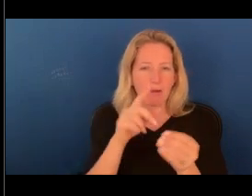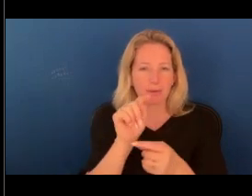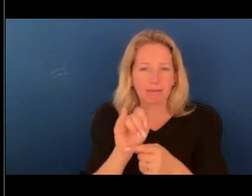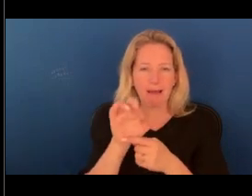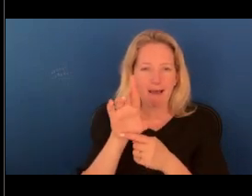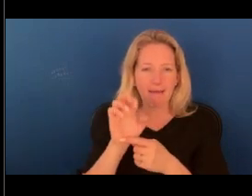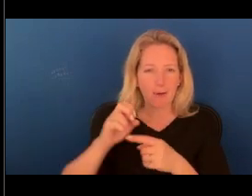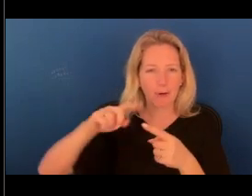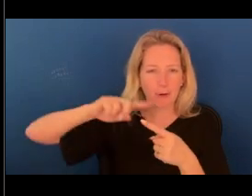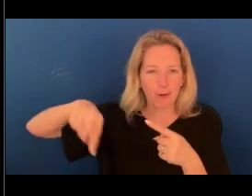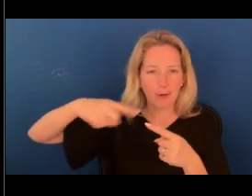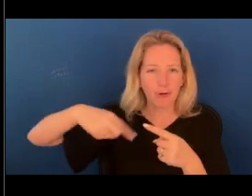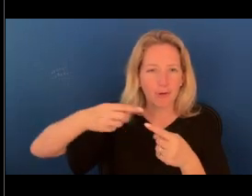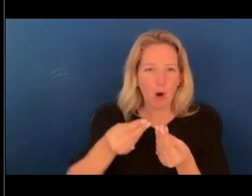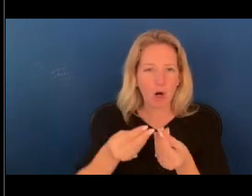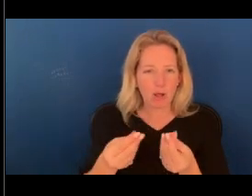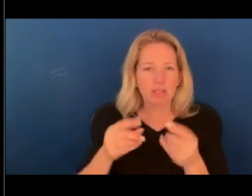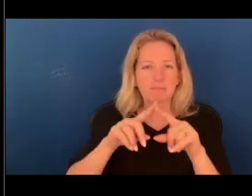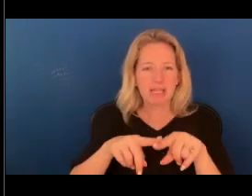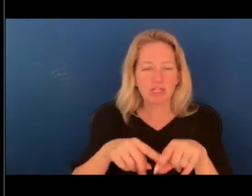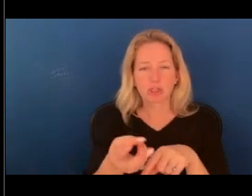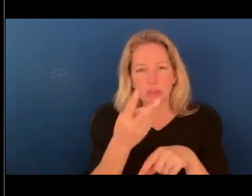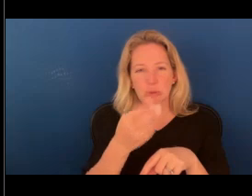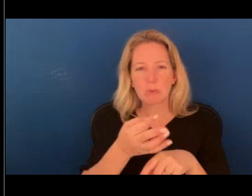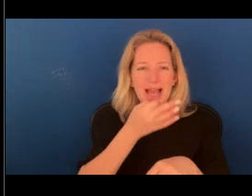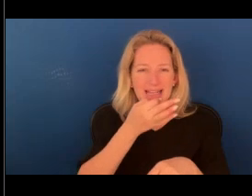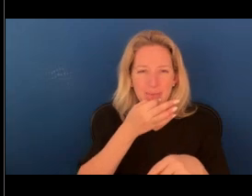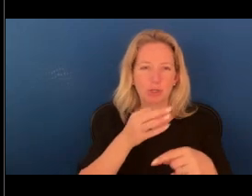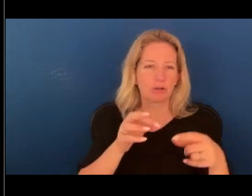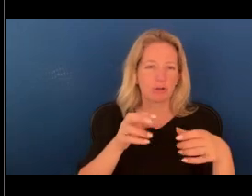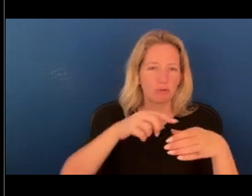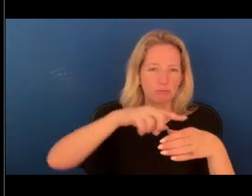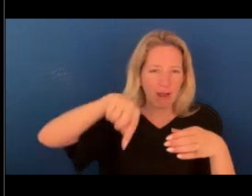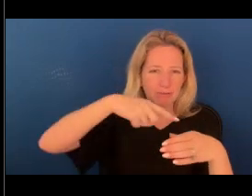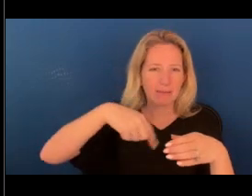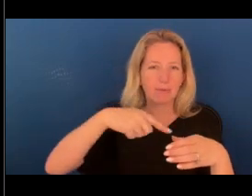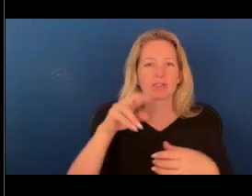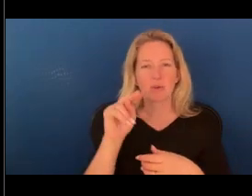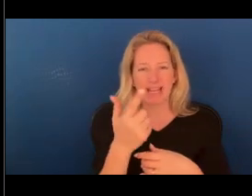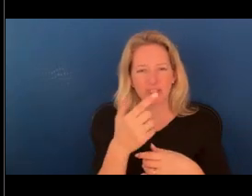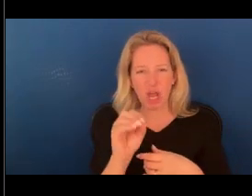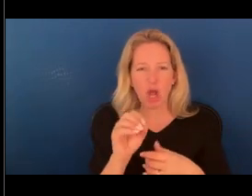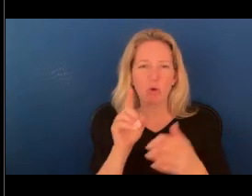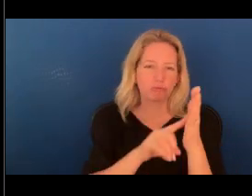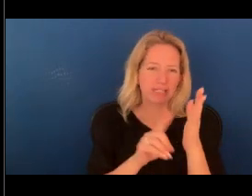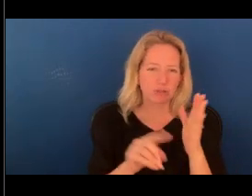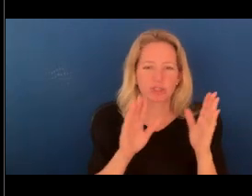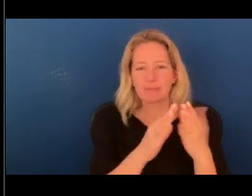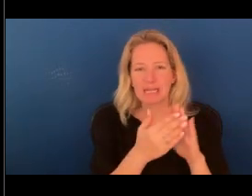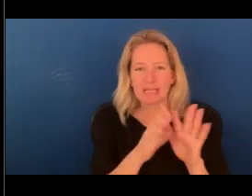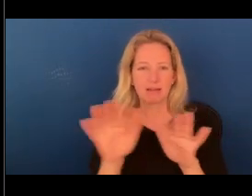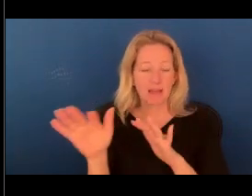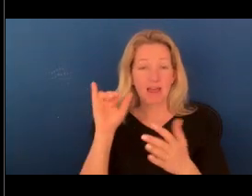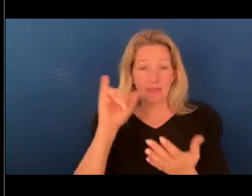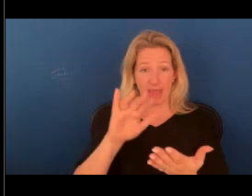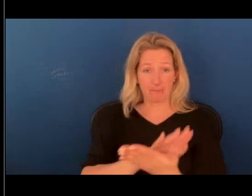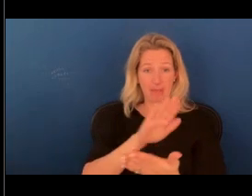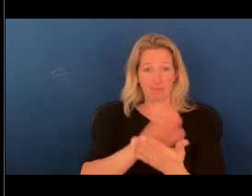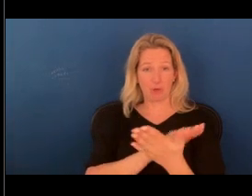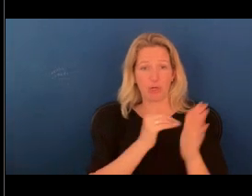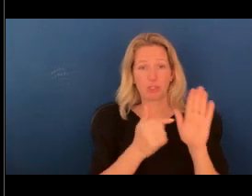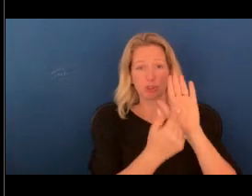on 2 expert roundtables we hosted. So industry, NGOs, the research community, etc. And what the paper does, it outlines